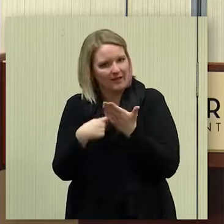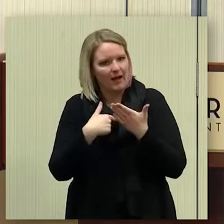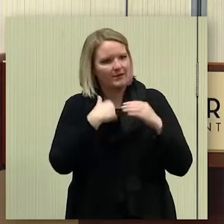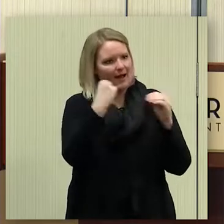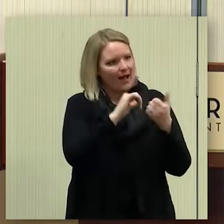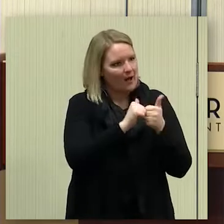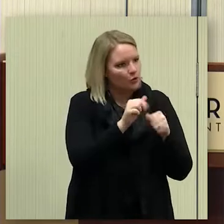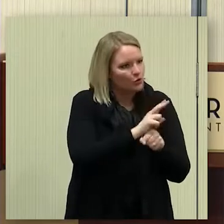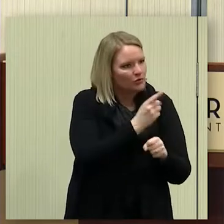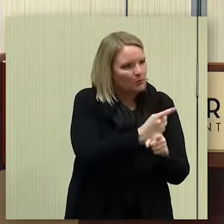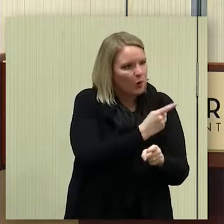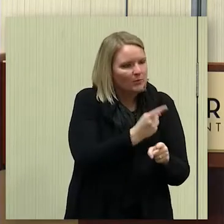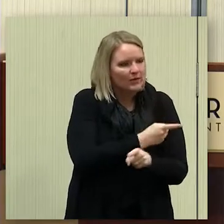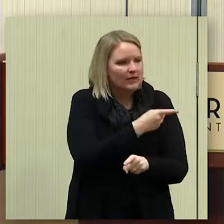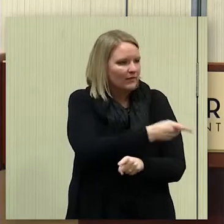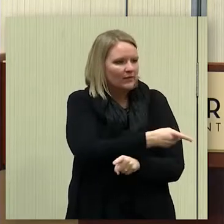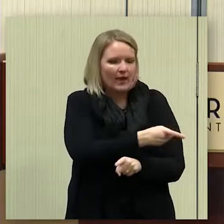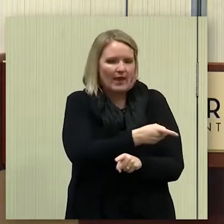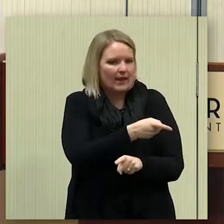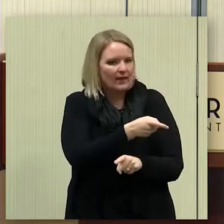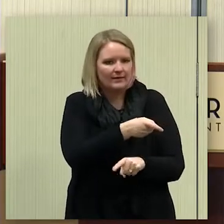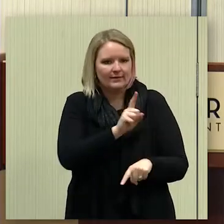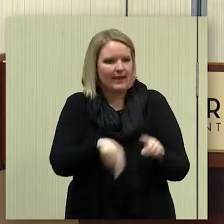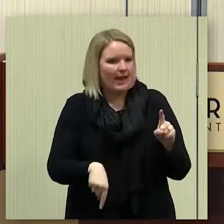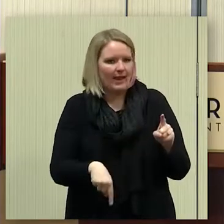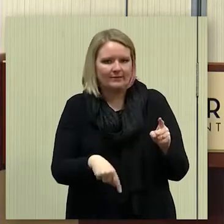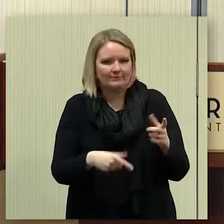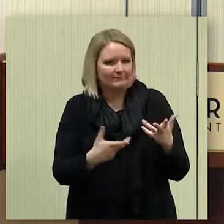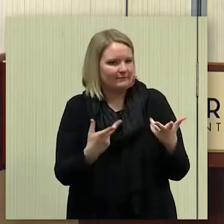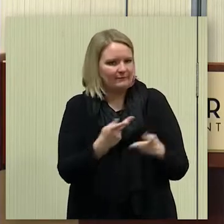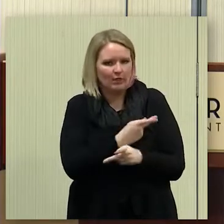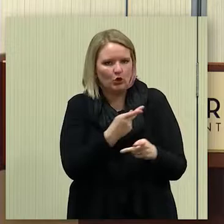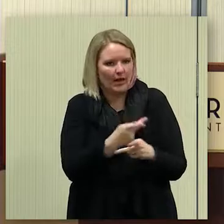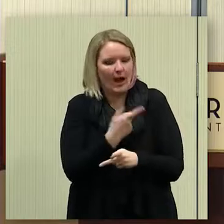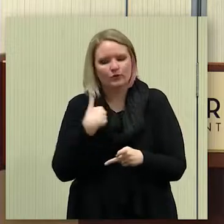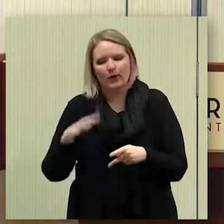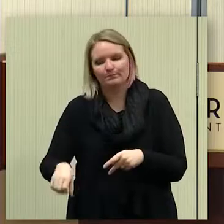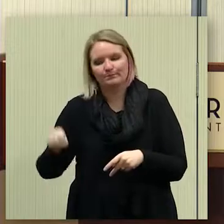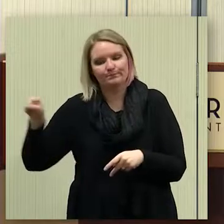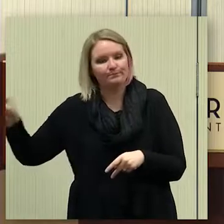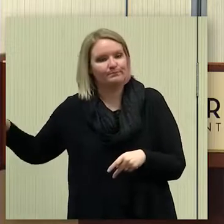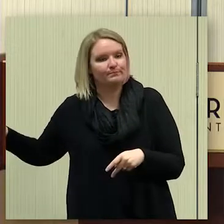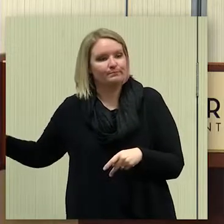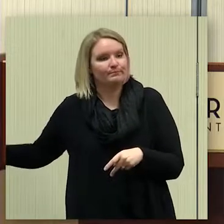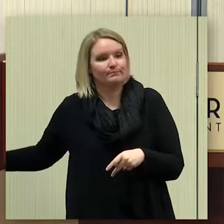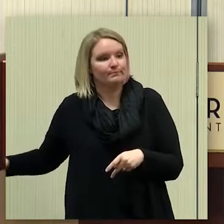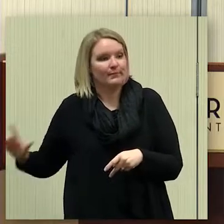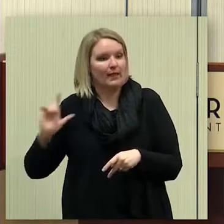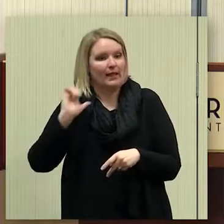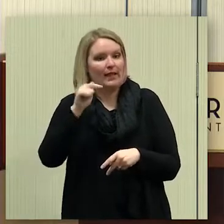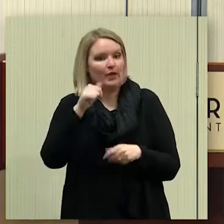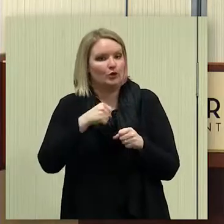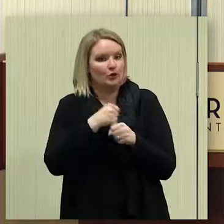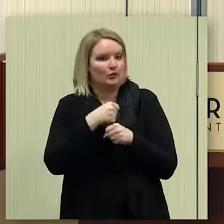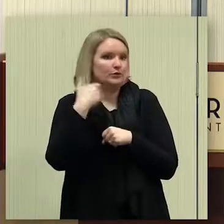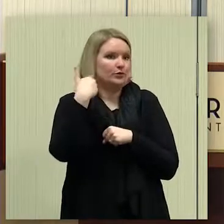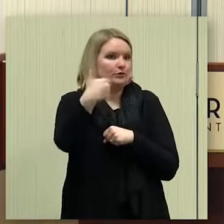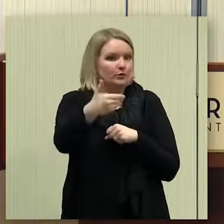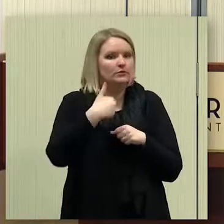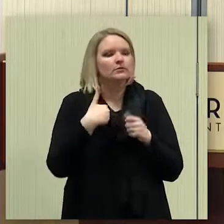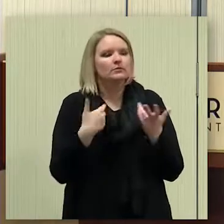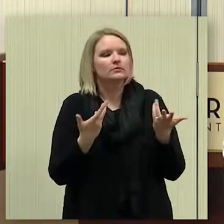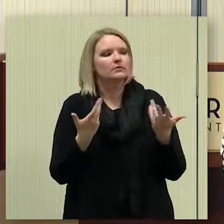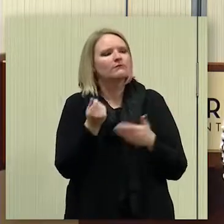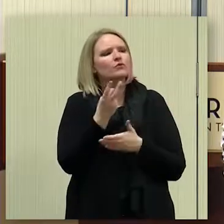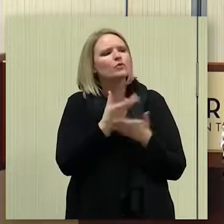how to use it appropriately, and they just continued to not. So I just, whoop, we'll put that away and try it again later in the year maybe. Yeah. No, I think a